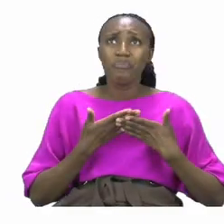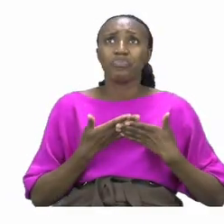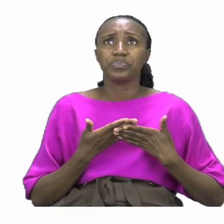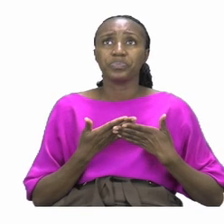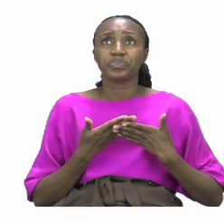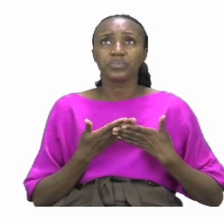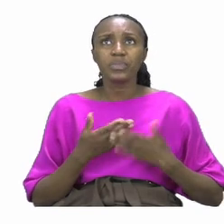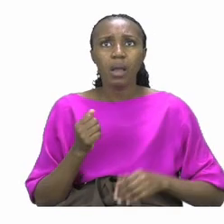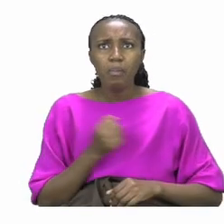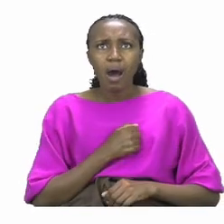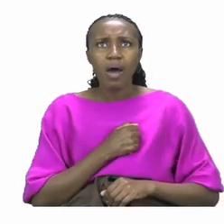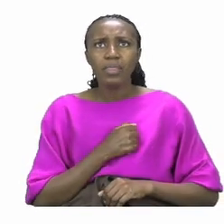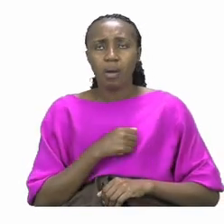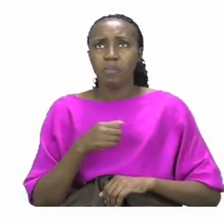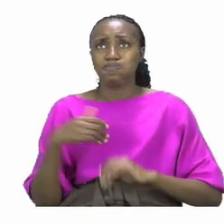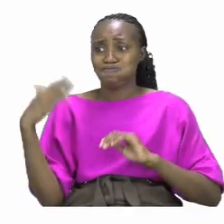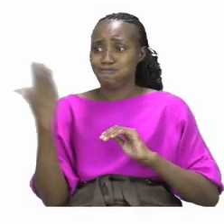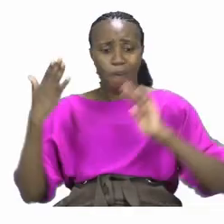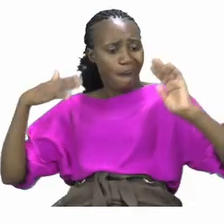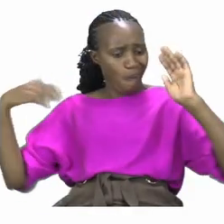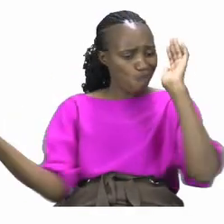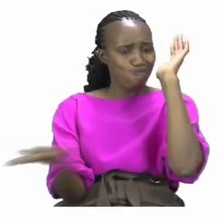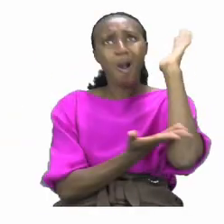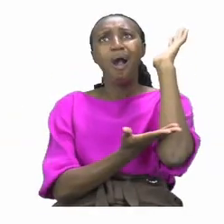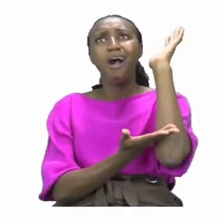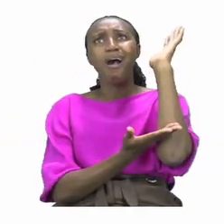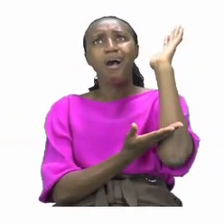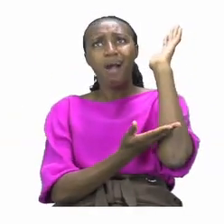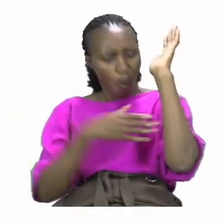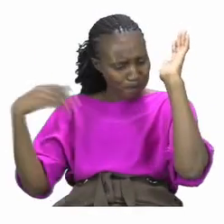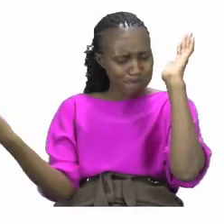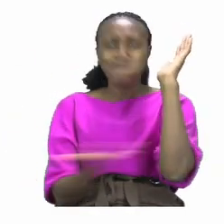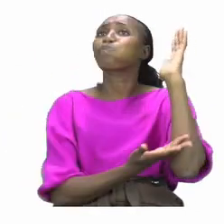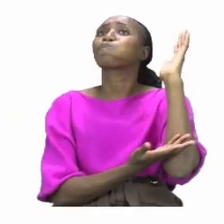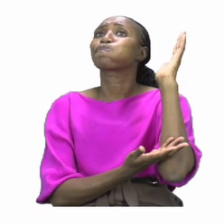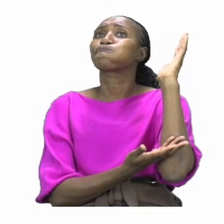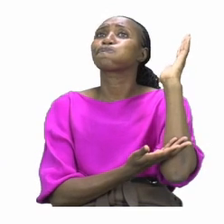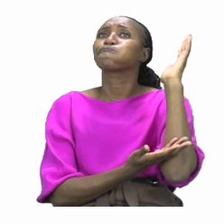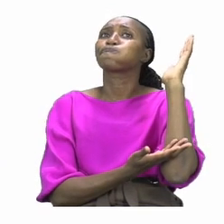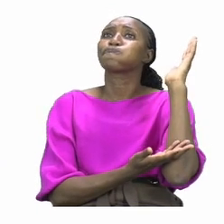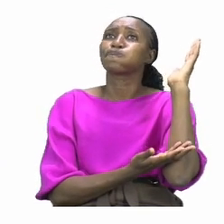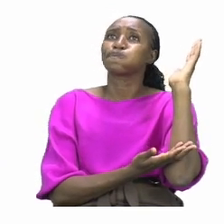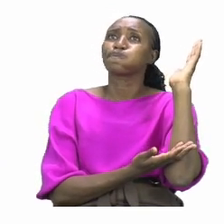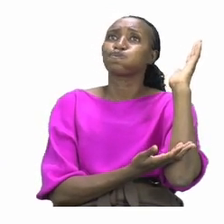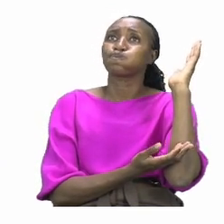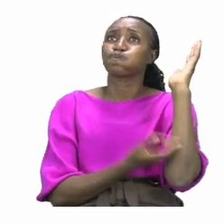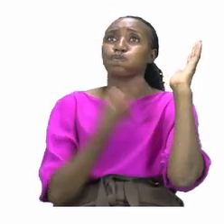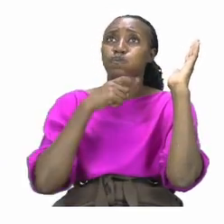Jack's mother took an axe and chopped down the beanstalk. The